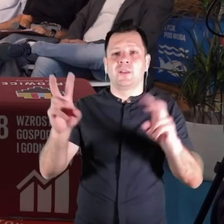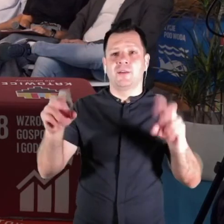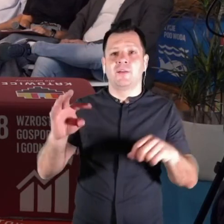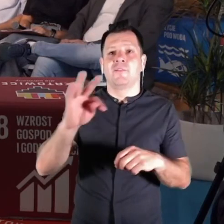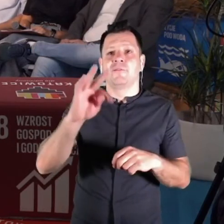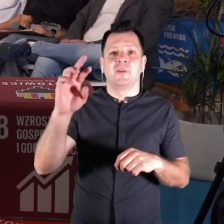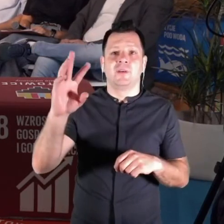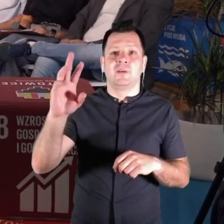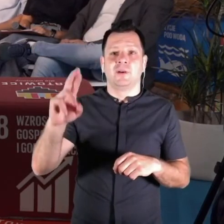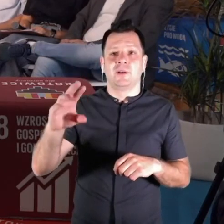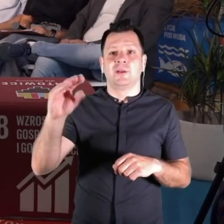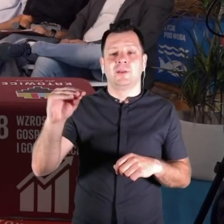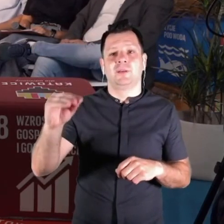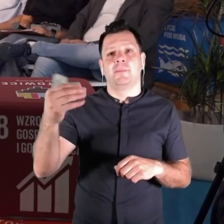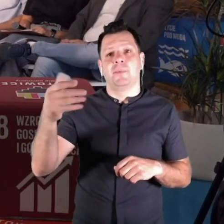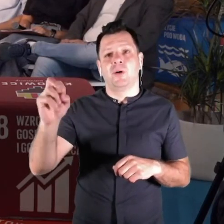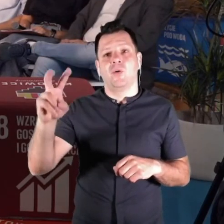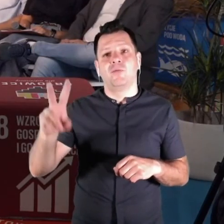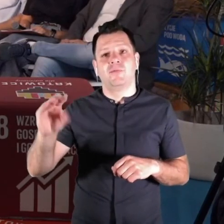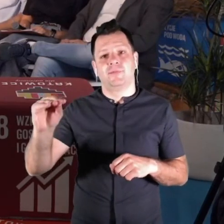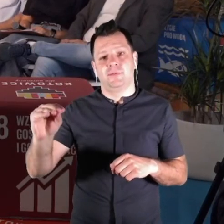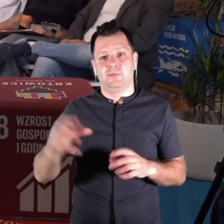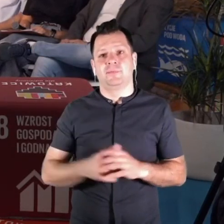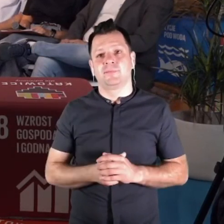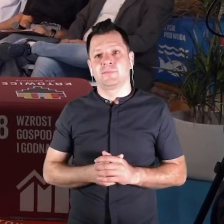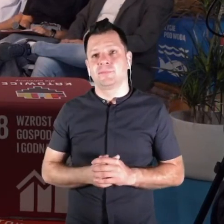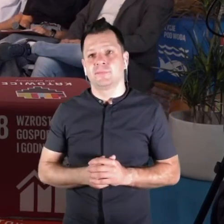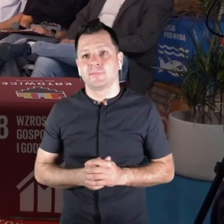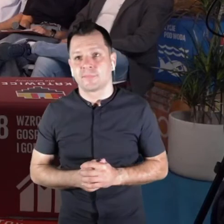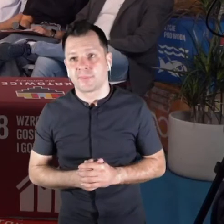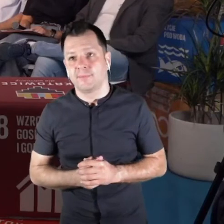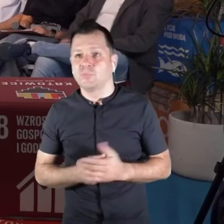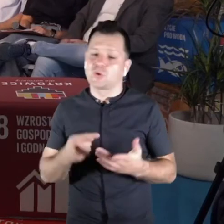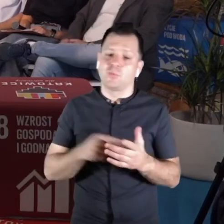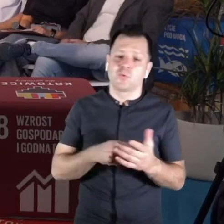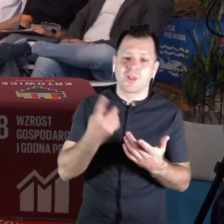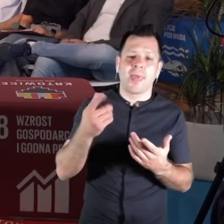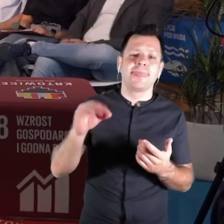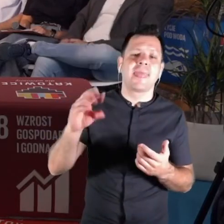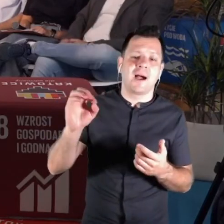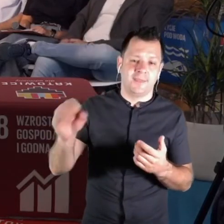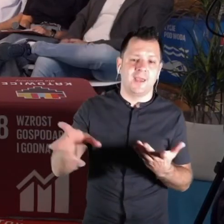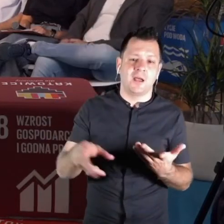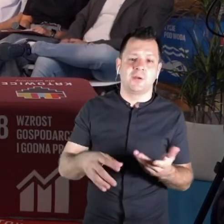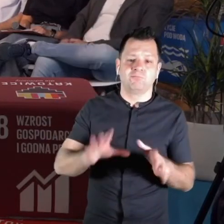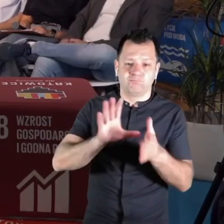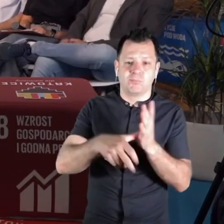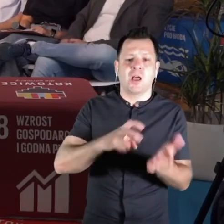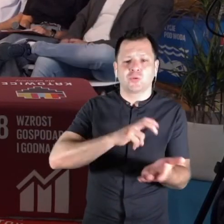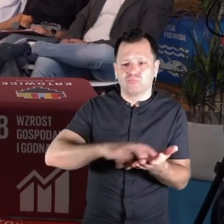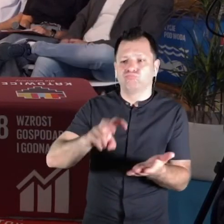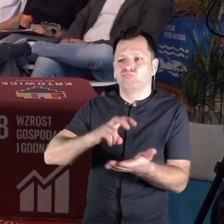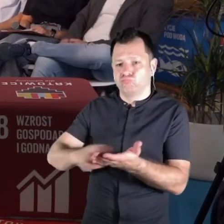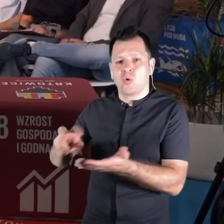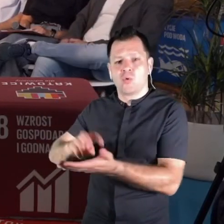city, because I don't know if you're familiar with MAC addresses, but when you move around, you